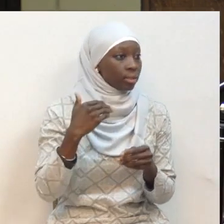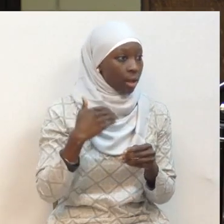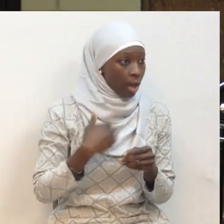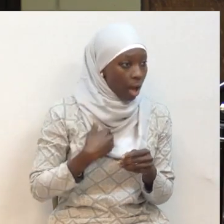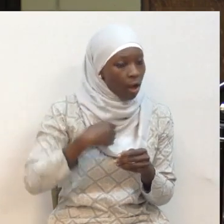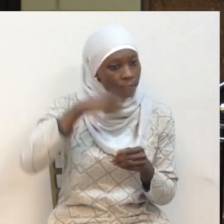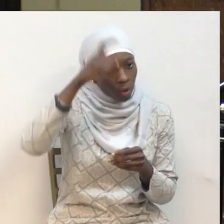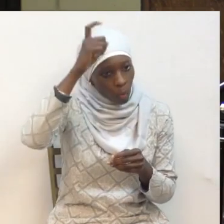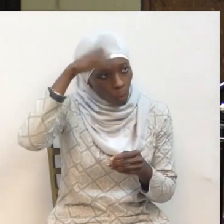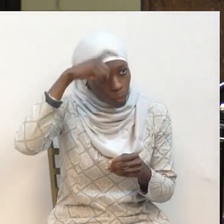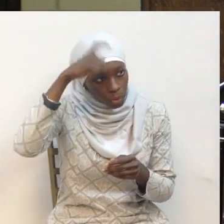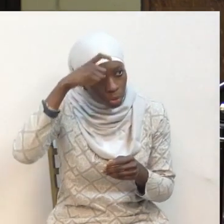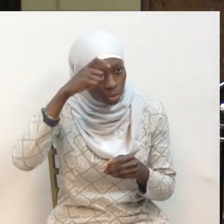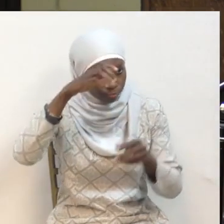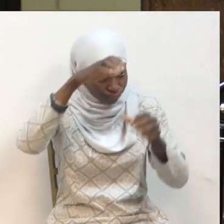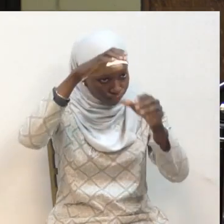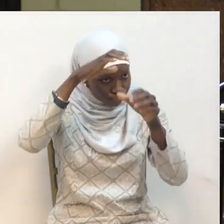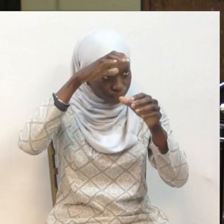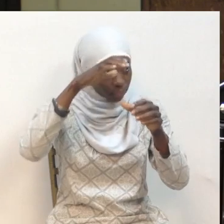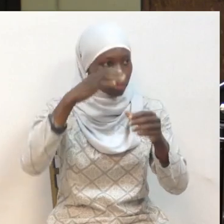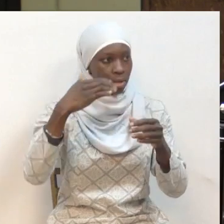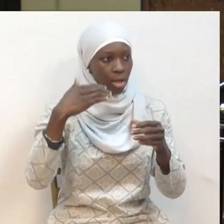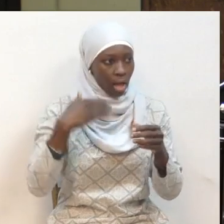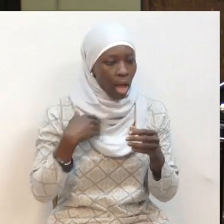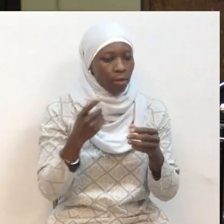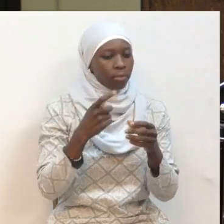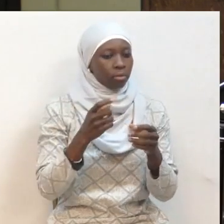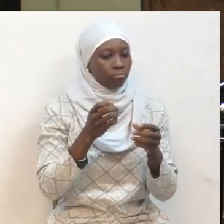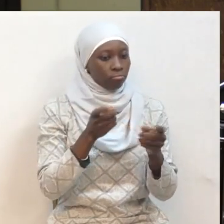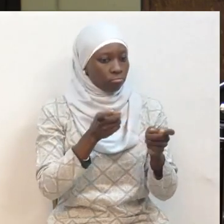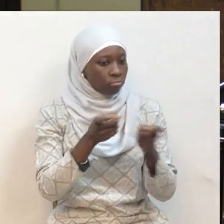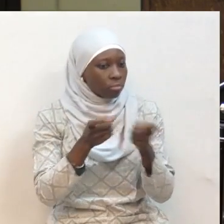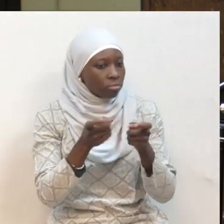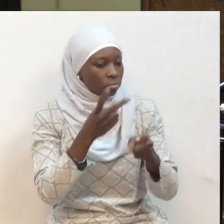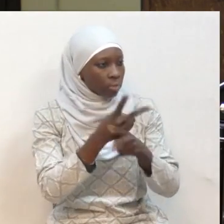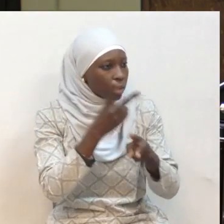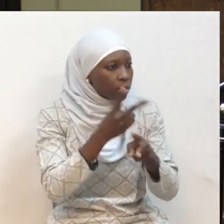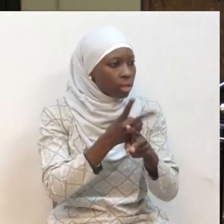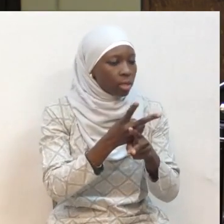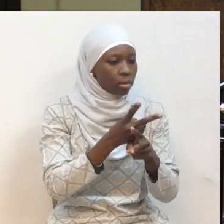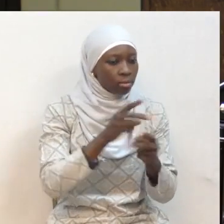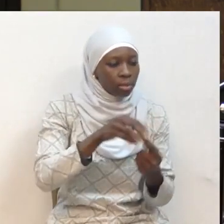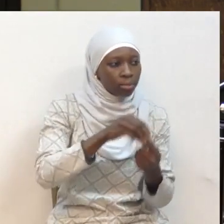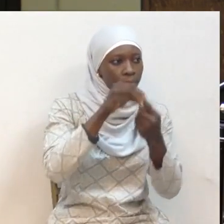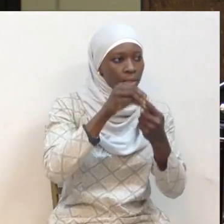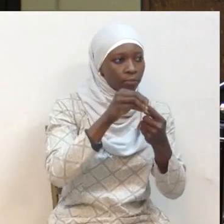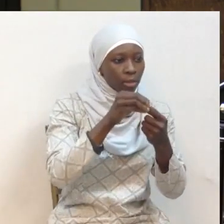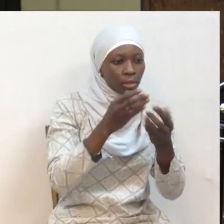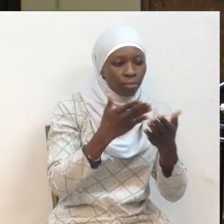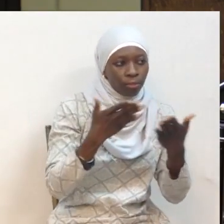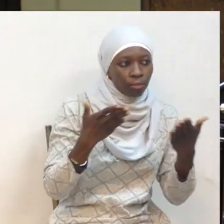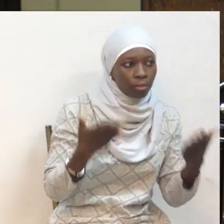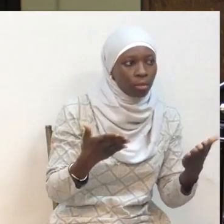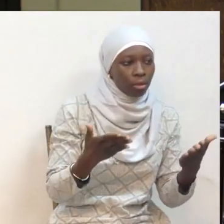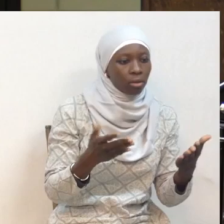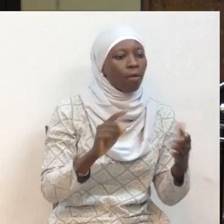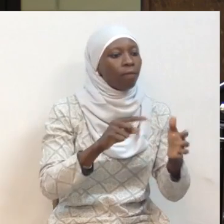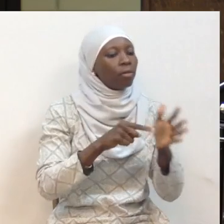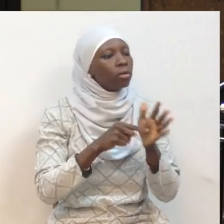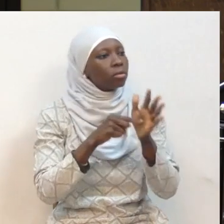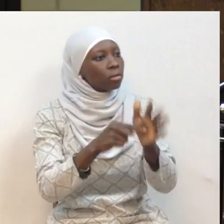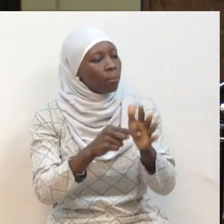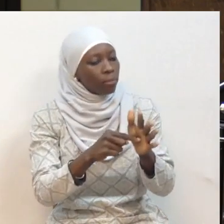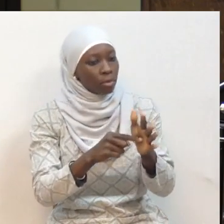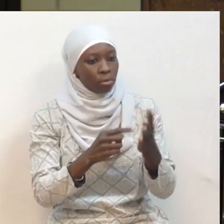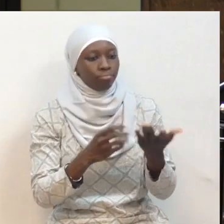wisdom in handling the specific matter. So in matters, for example, of public